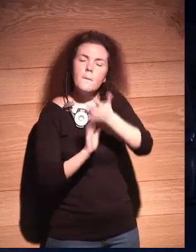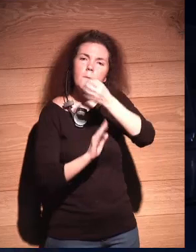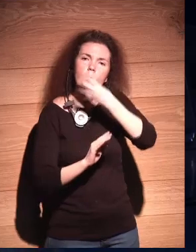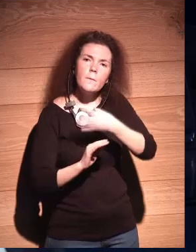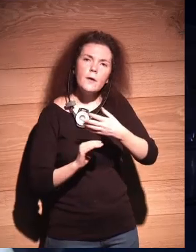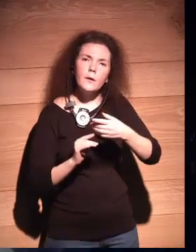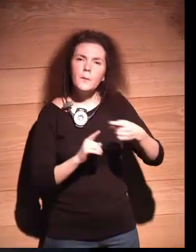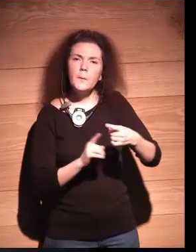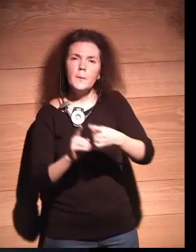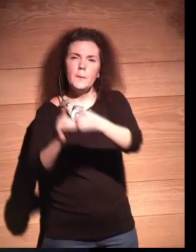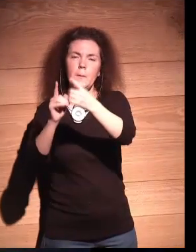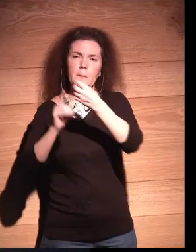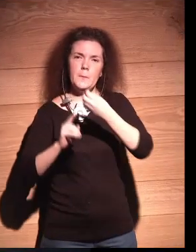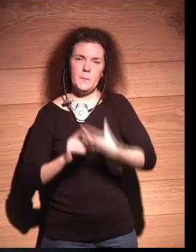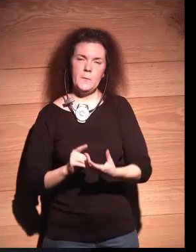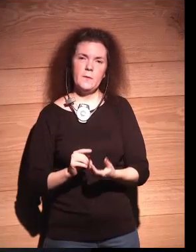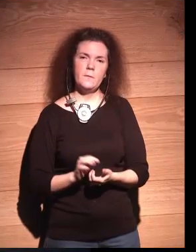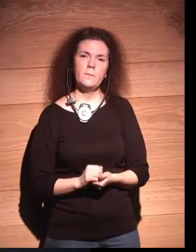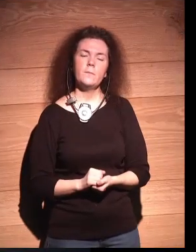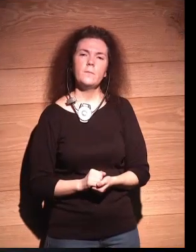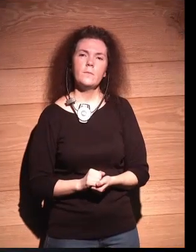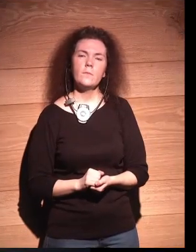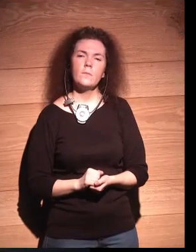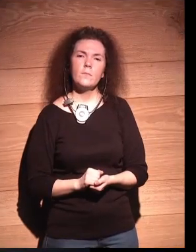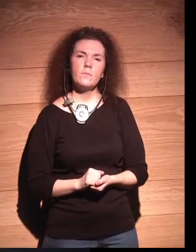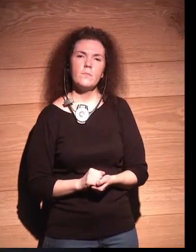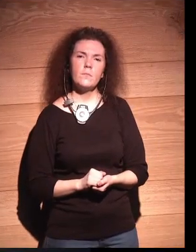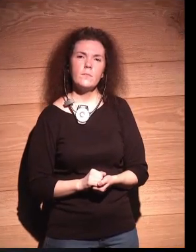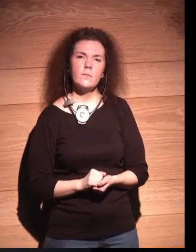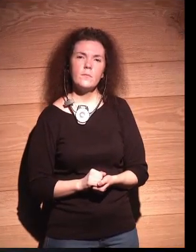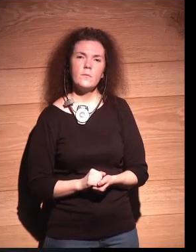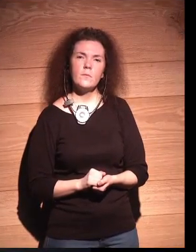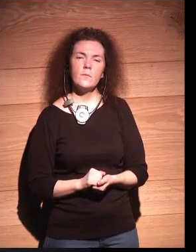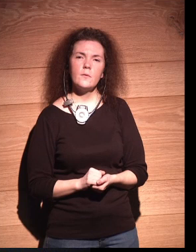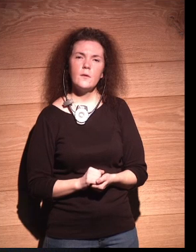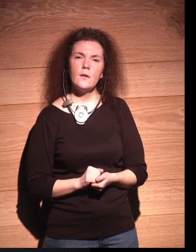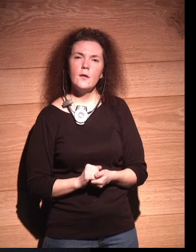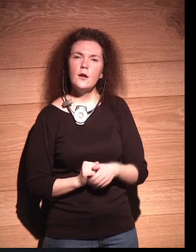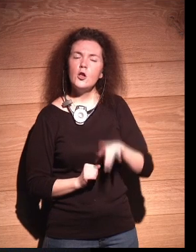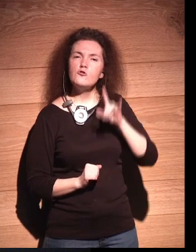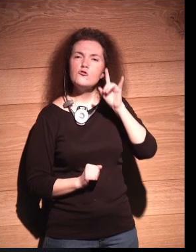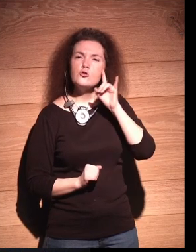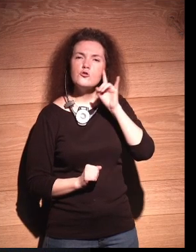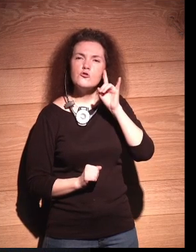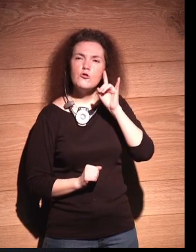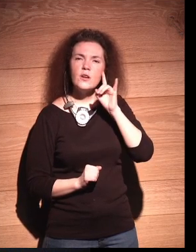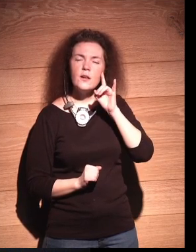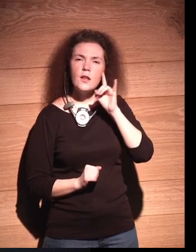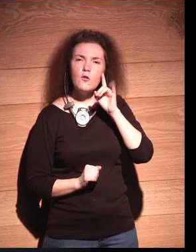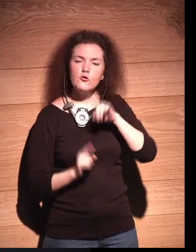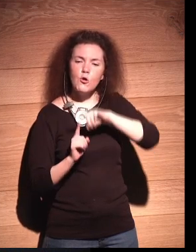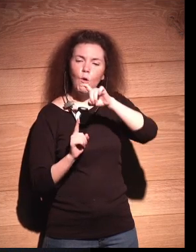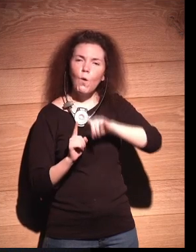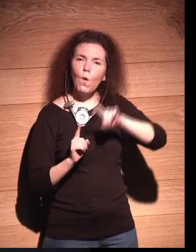Sub sounds are very sort of stable sound waves, and so I could push them through